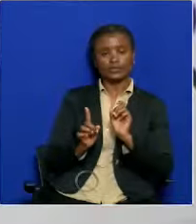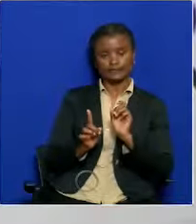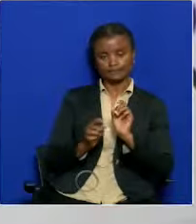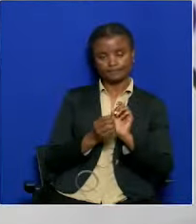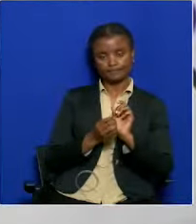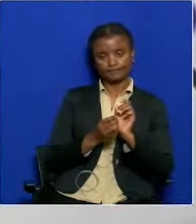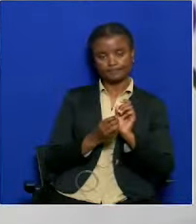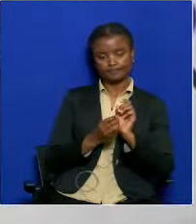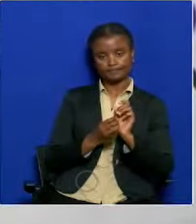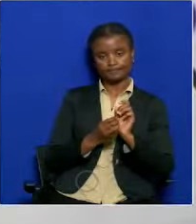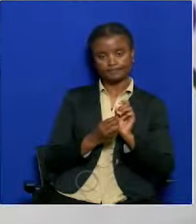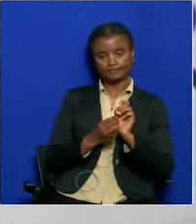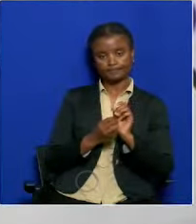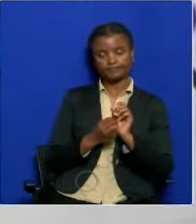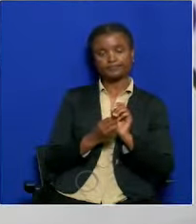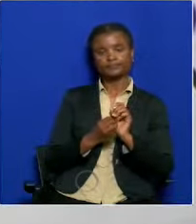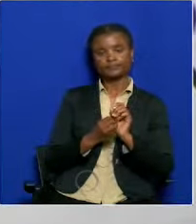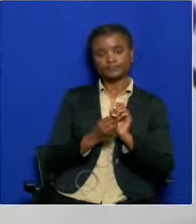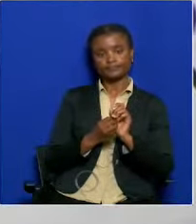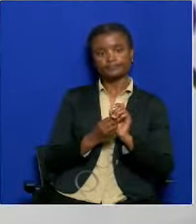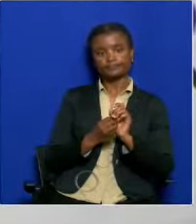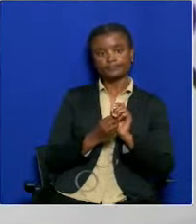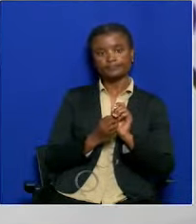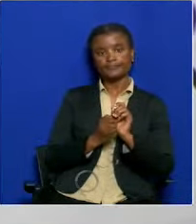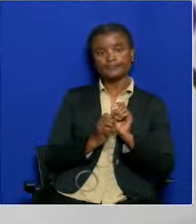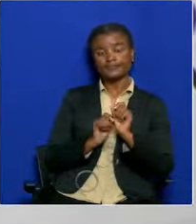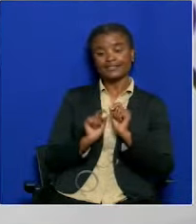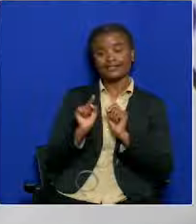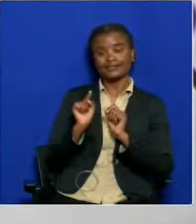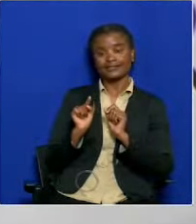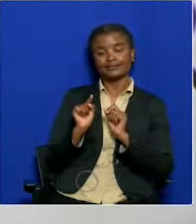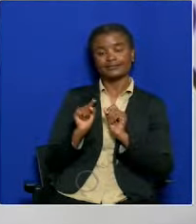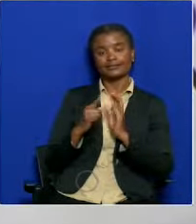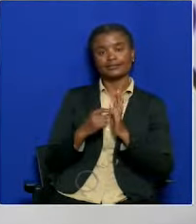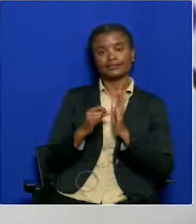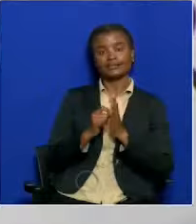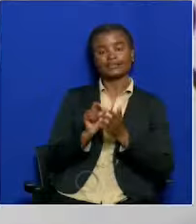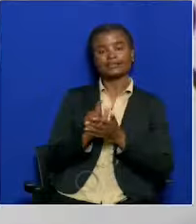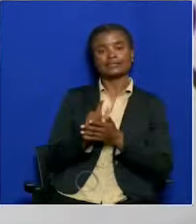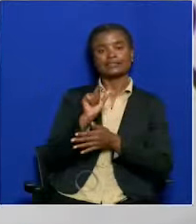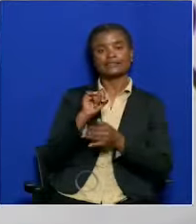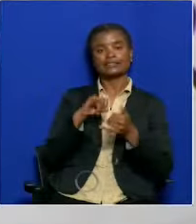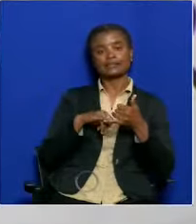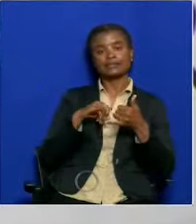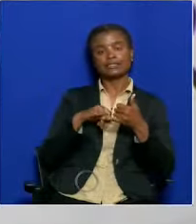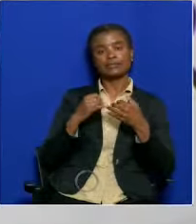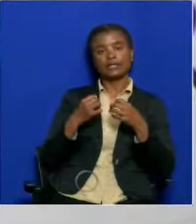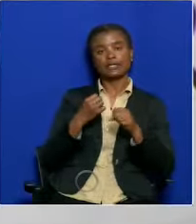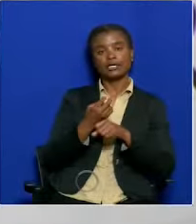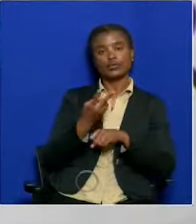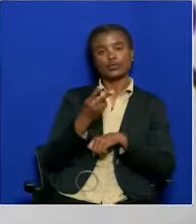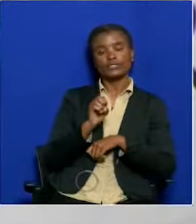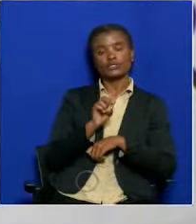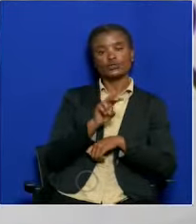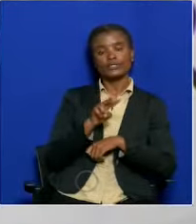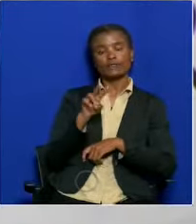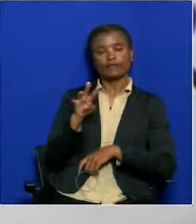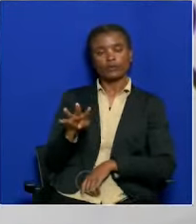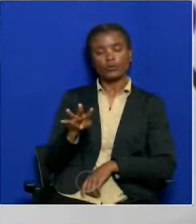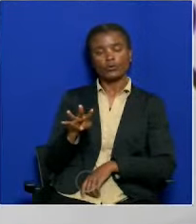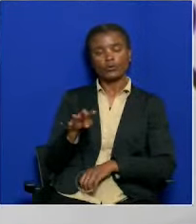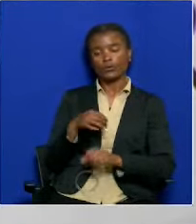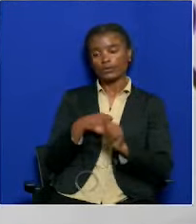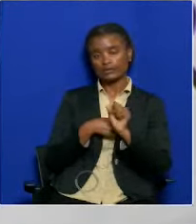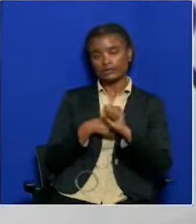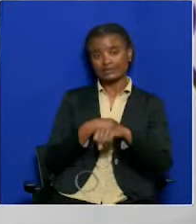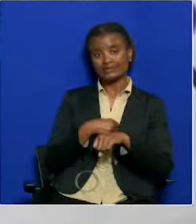yes, this is 17 September 2024. Yes. And the story